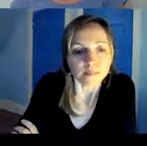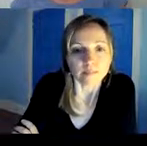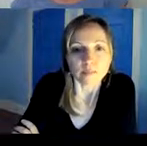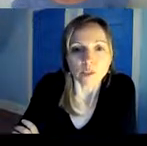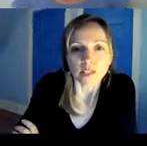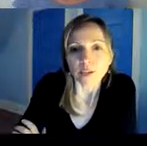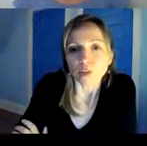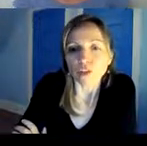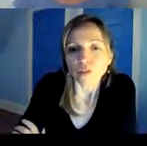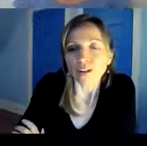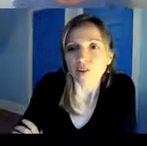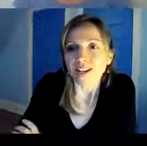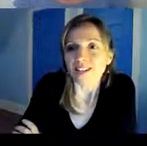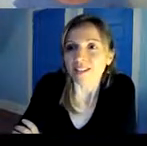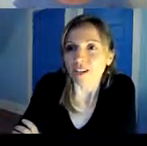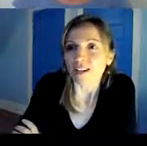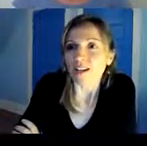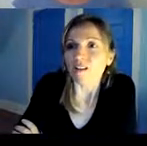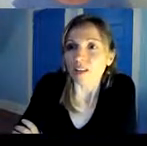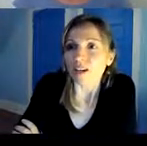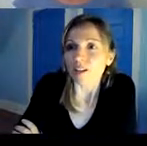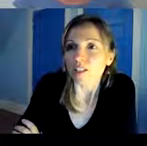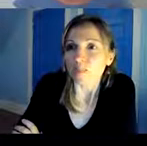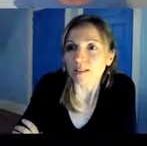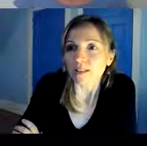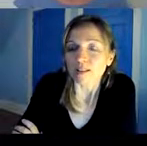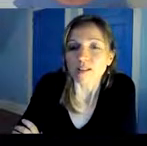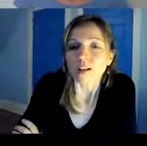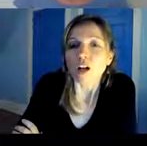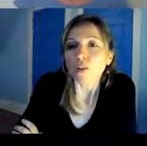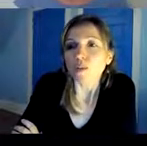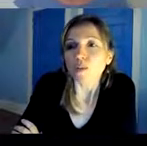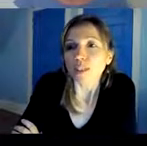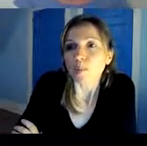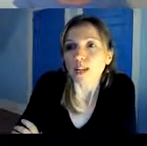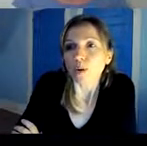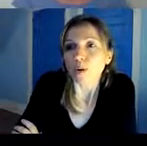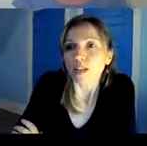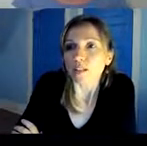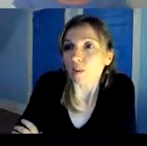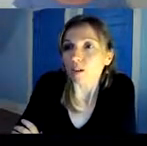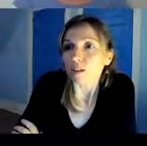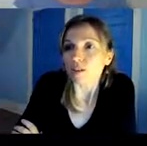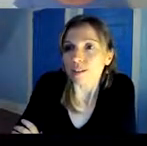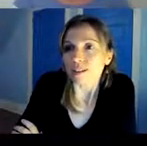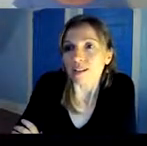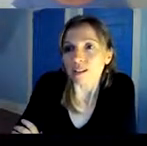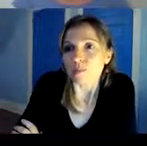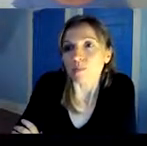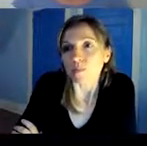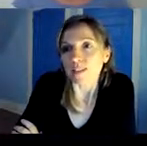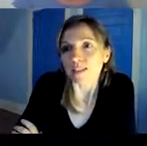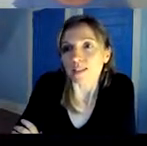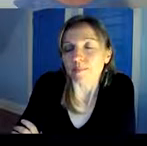different. So again, one surefire way is to check for that garlic smell. Also, if you see the plant growing as a monoculture, it